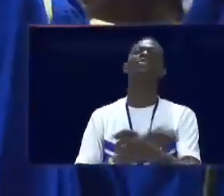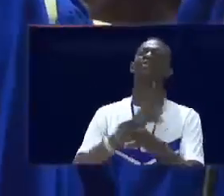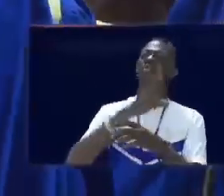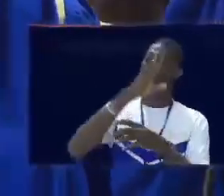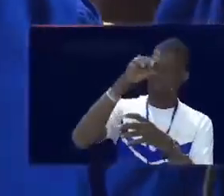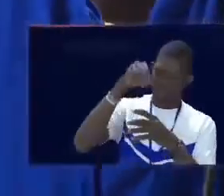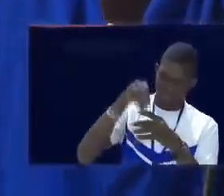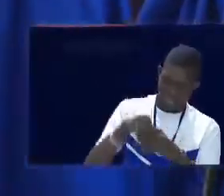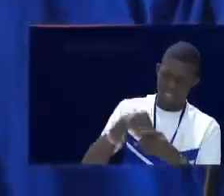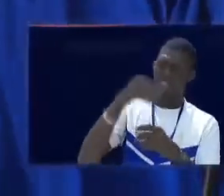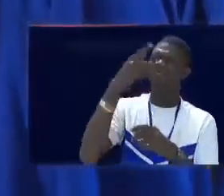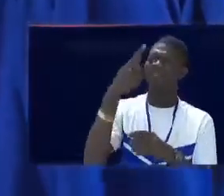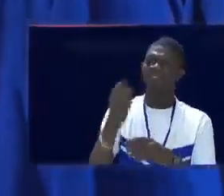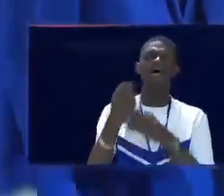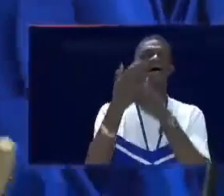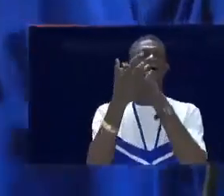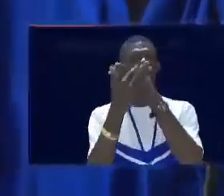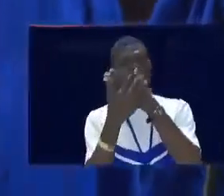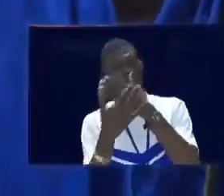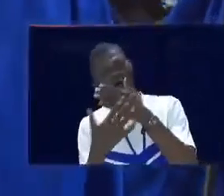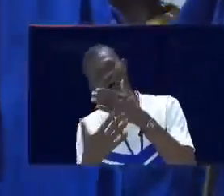mighty in the